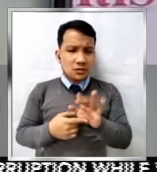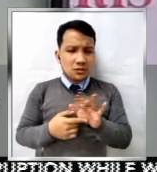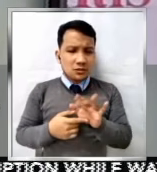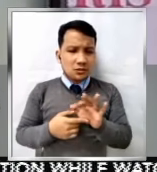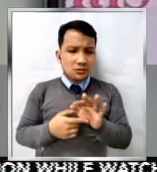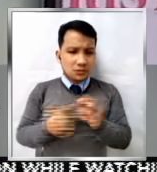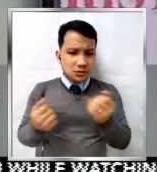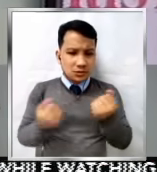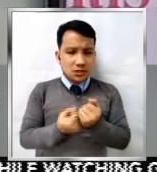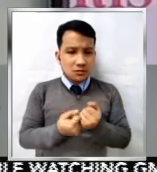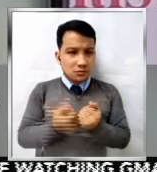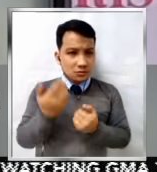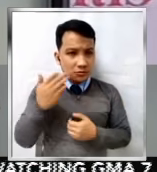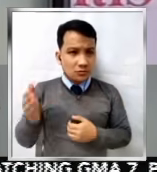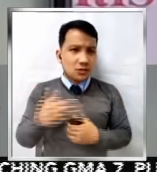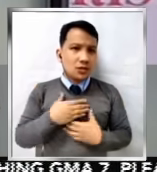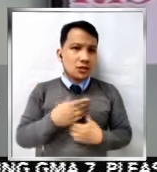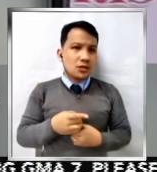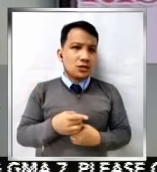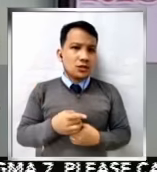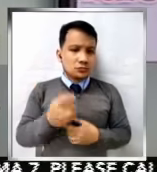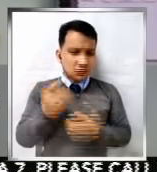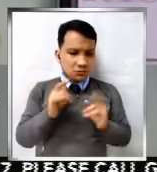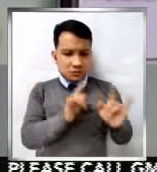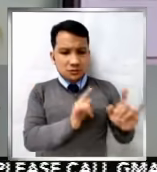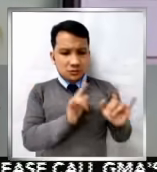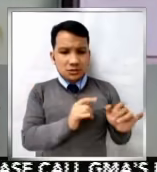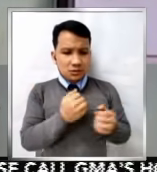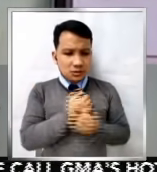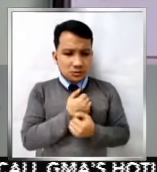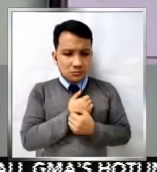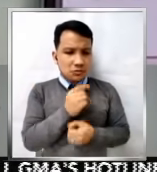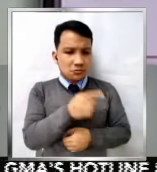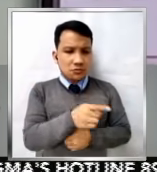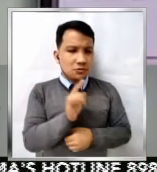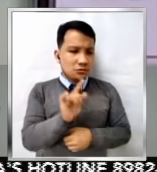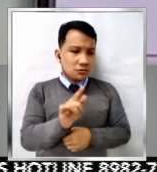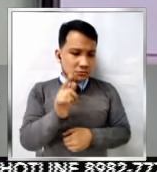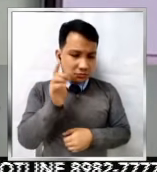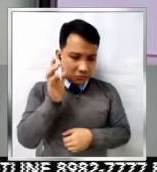really love, like, she's a very good girl.